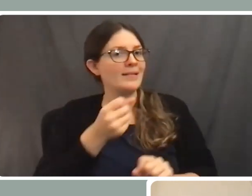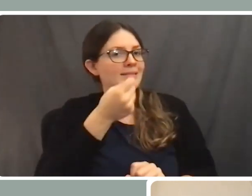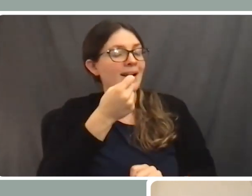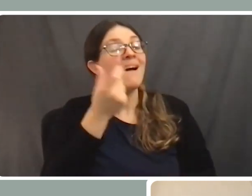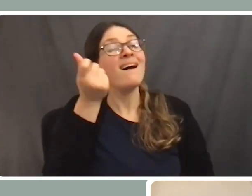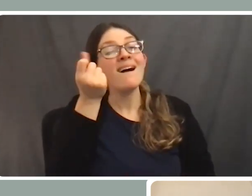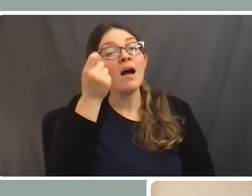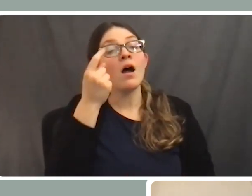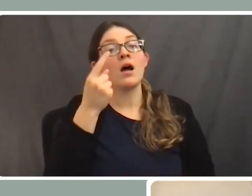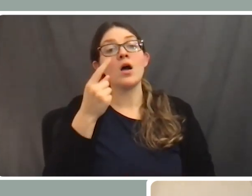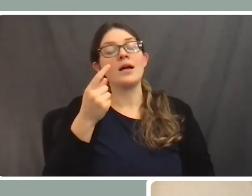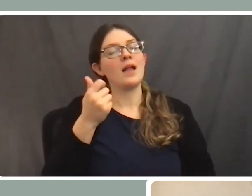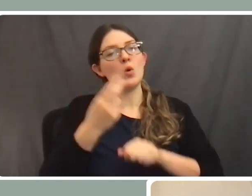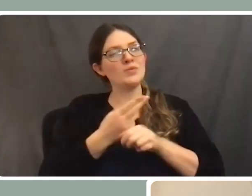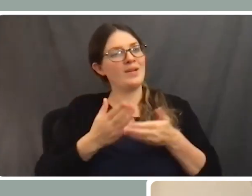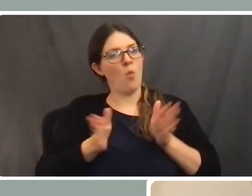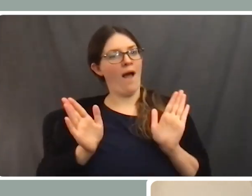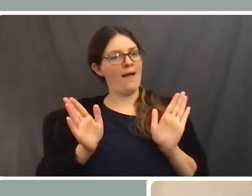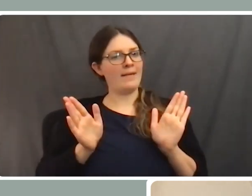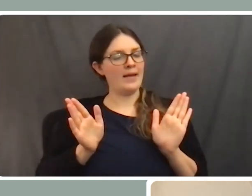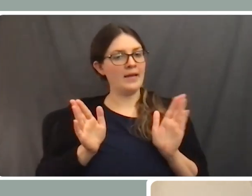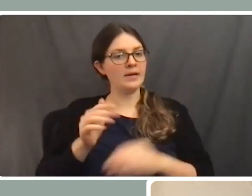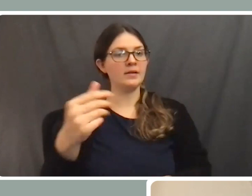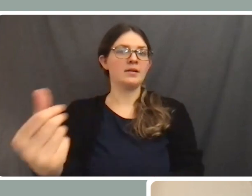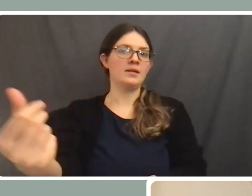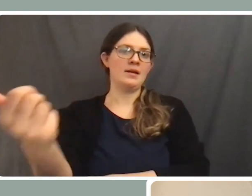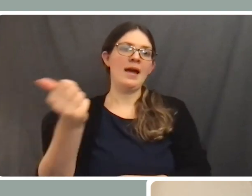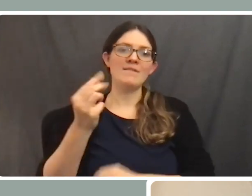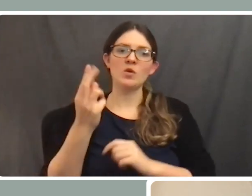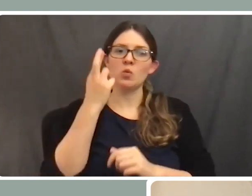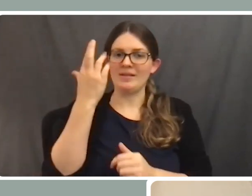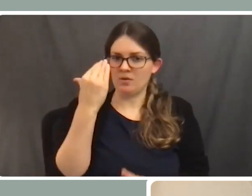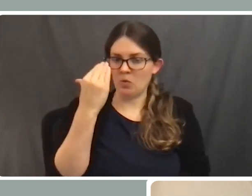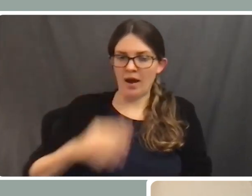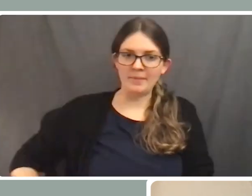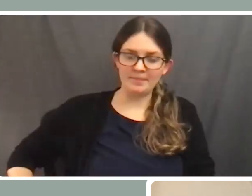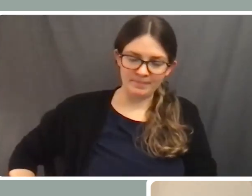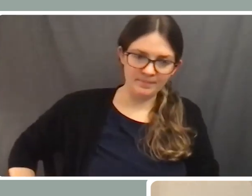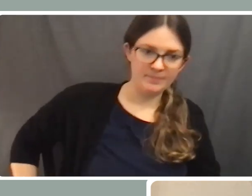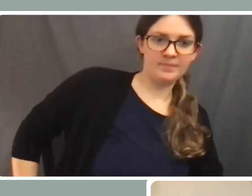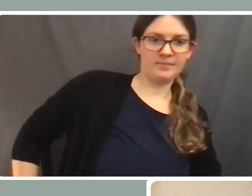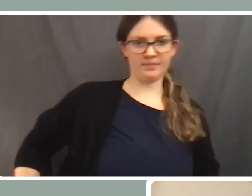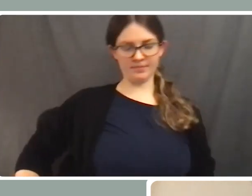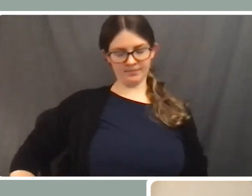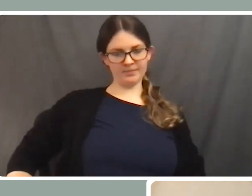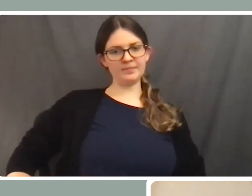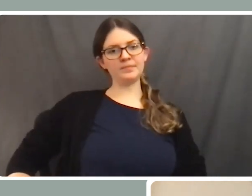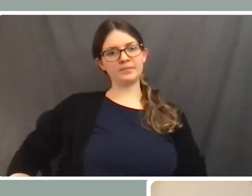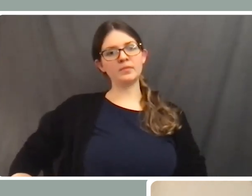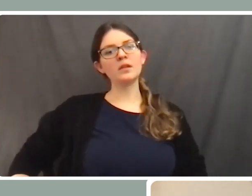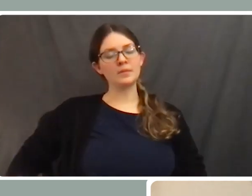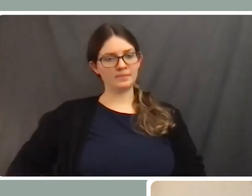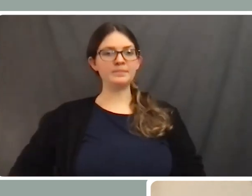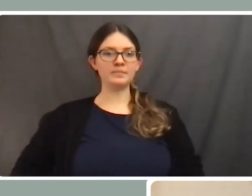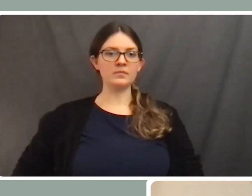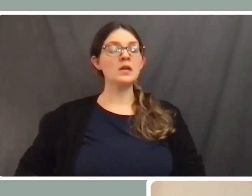it that widely, however, and there are a couple of reasons for that. So one is that even though it looked like it